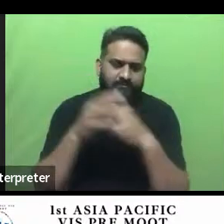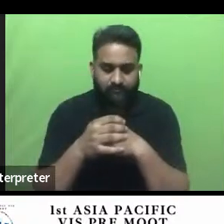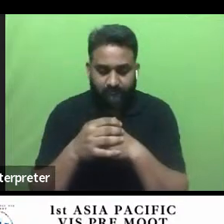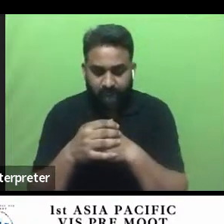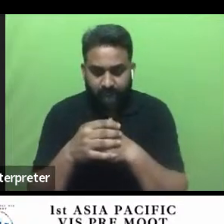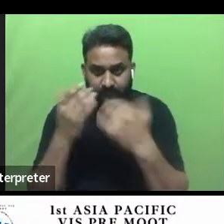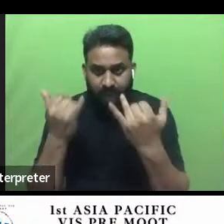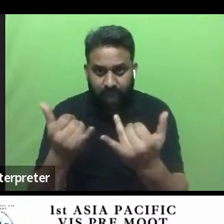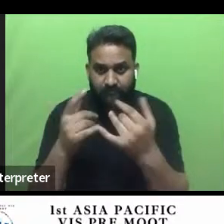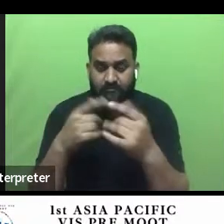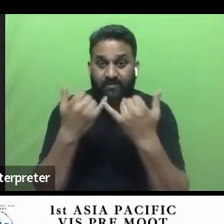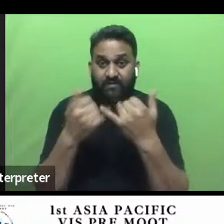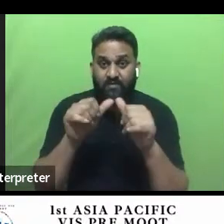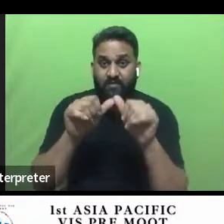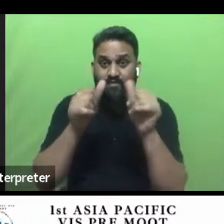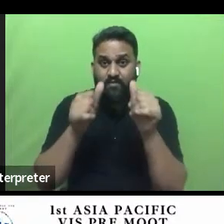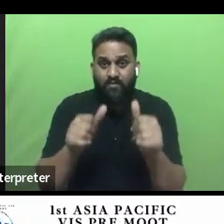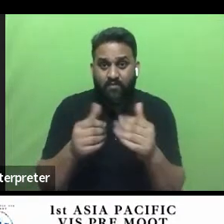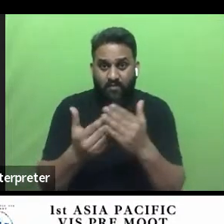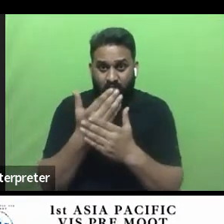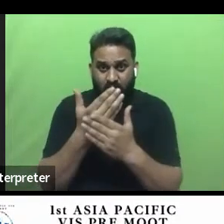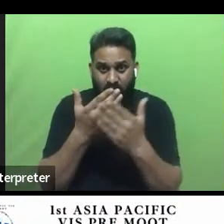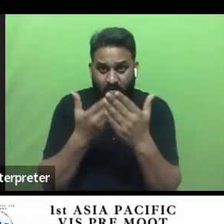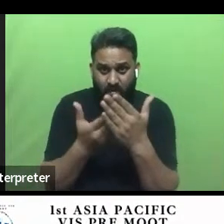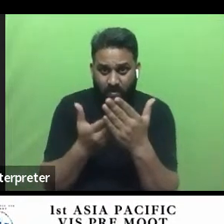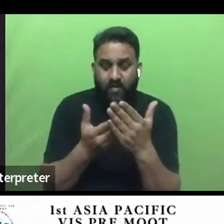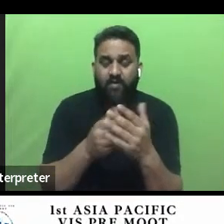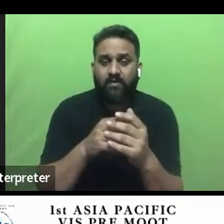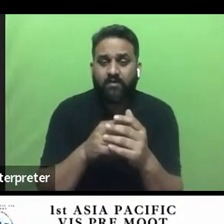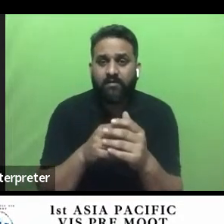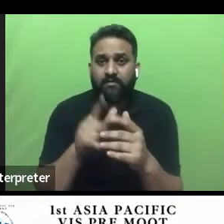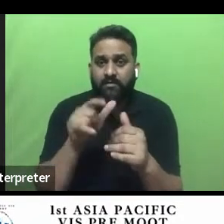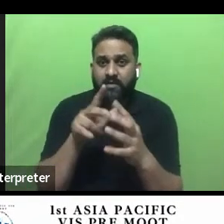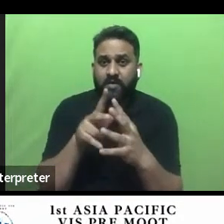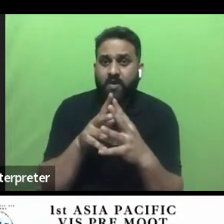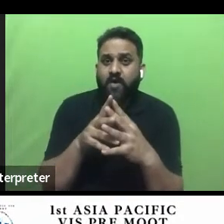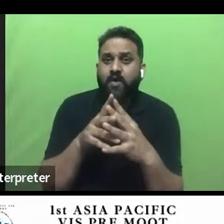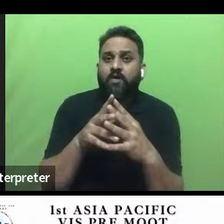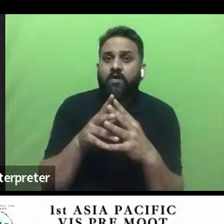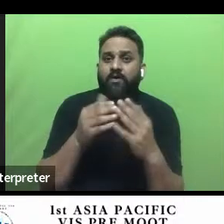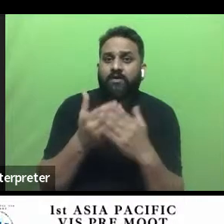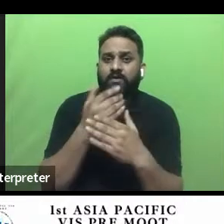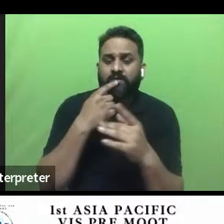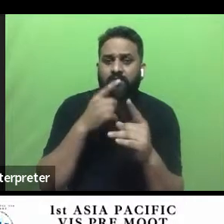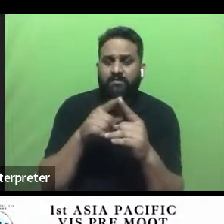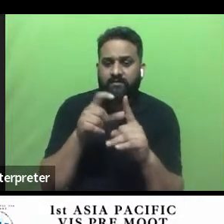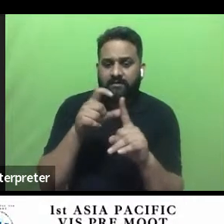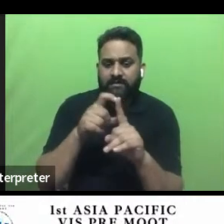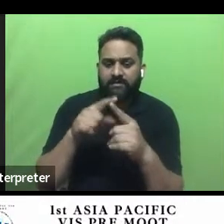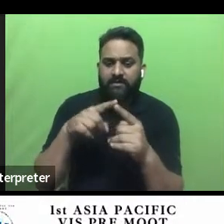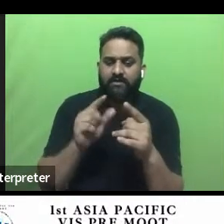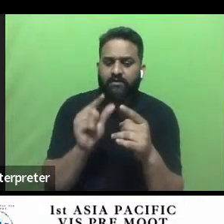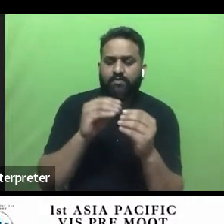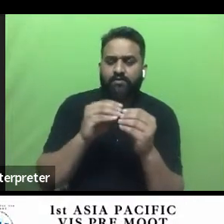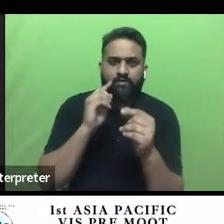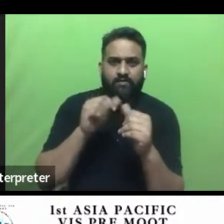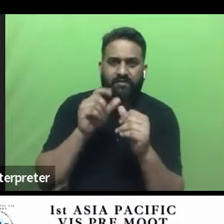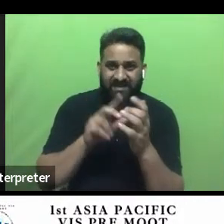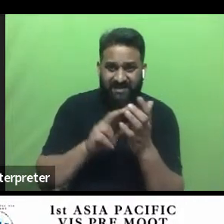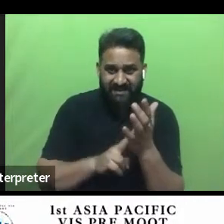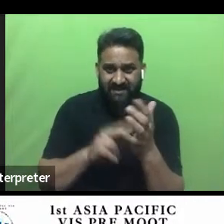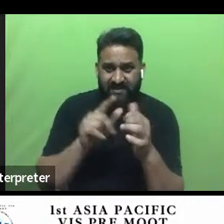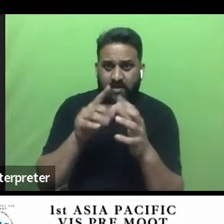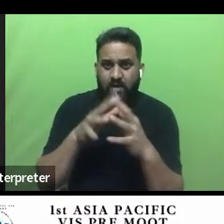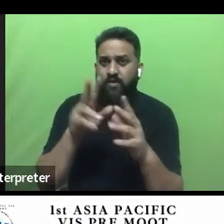model law, we would simply invite the tribunal to apply Danubian arbitration law, that is the model law with